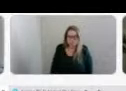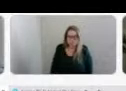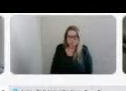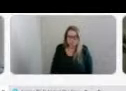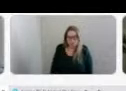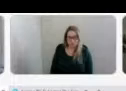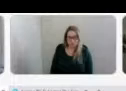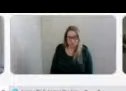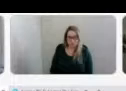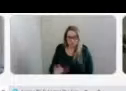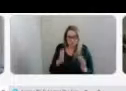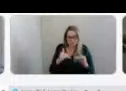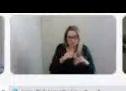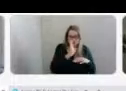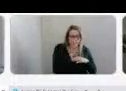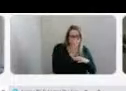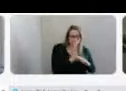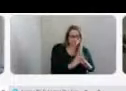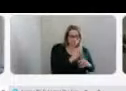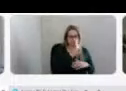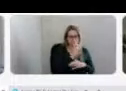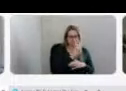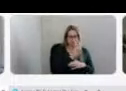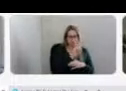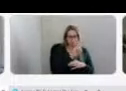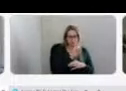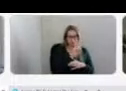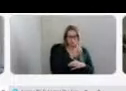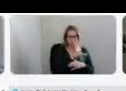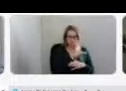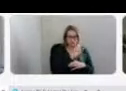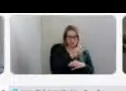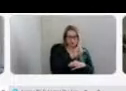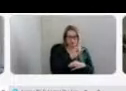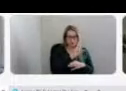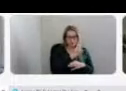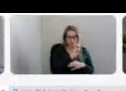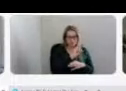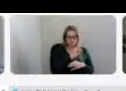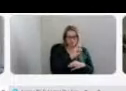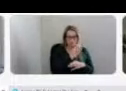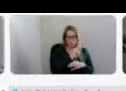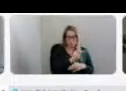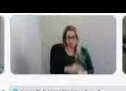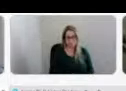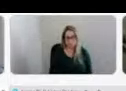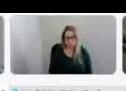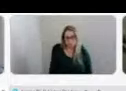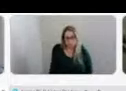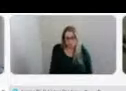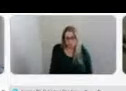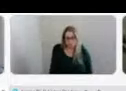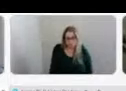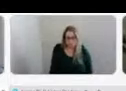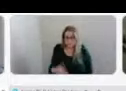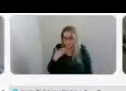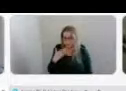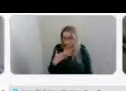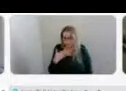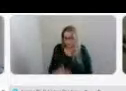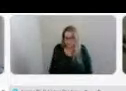the next speaker after barbara is kali ranwin barathen yes can you hear